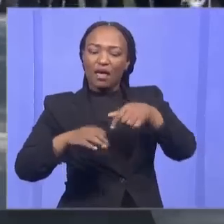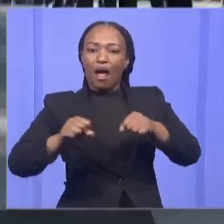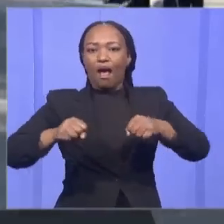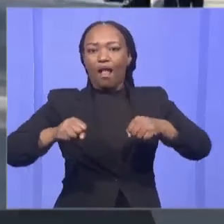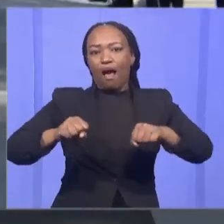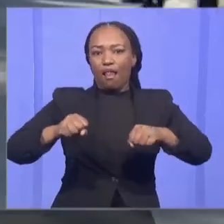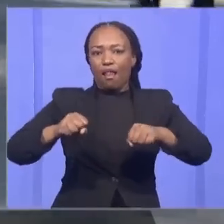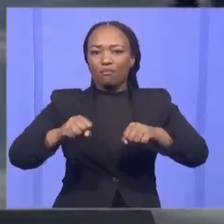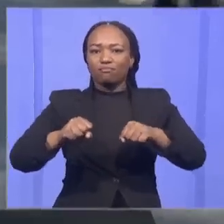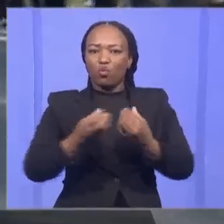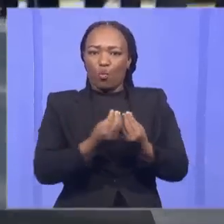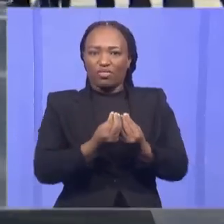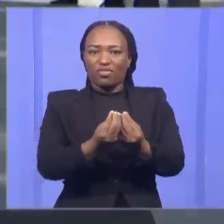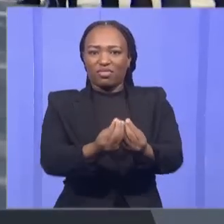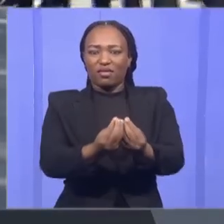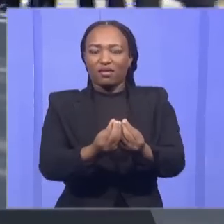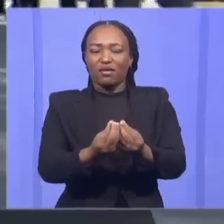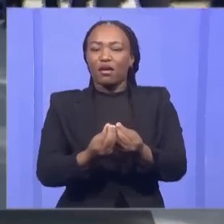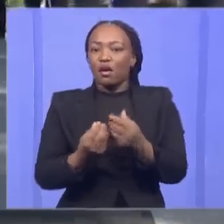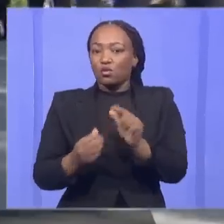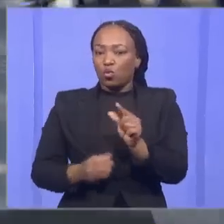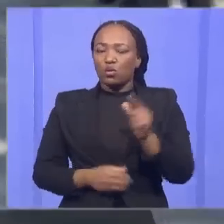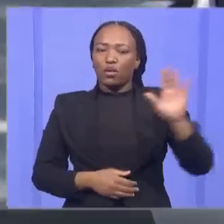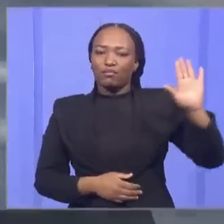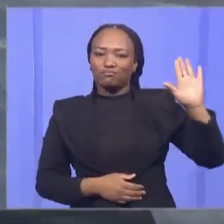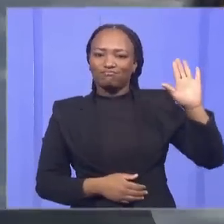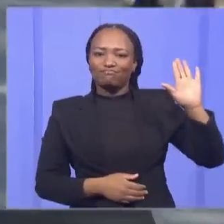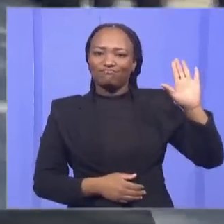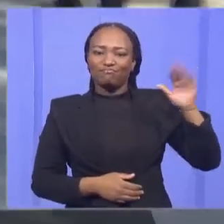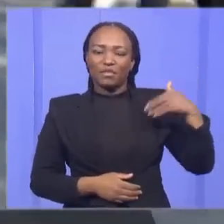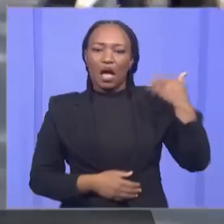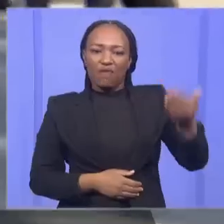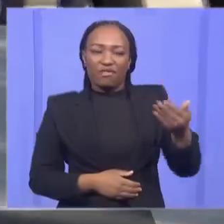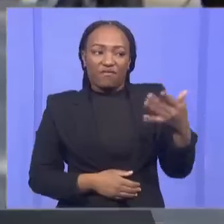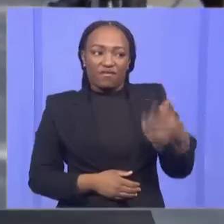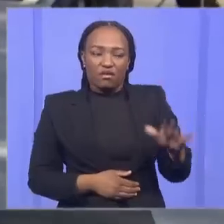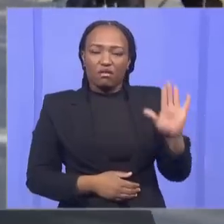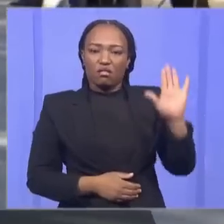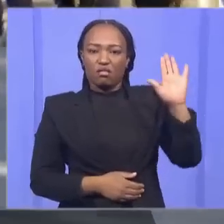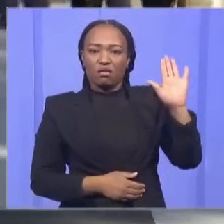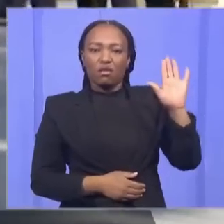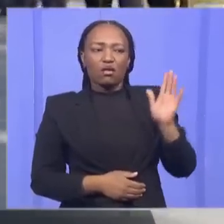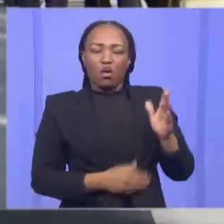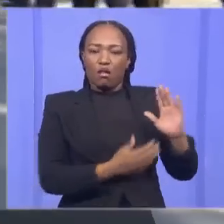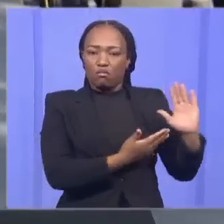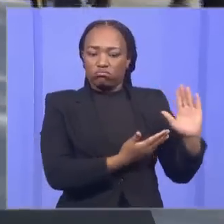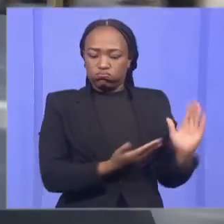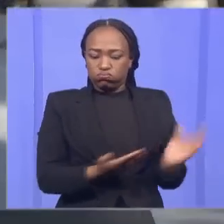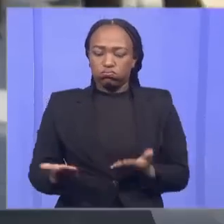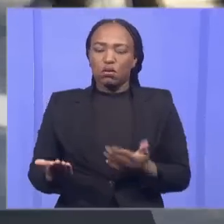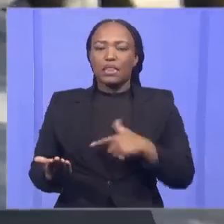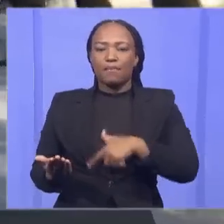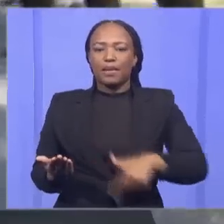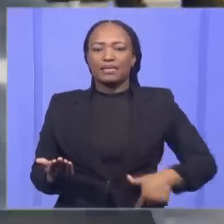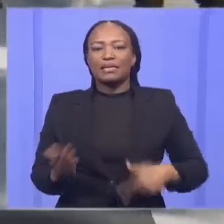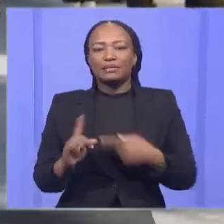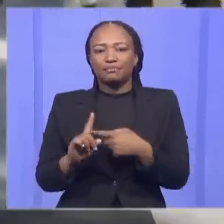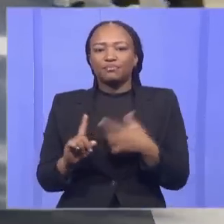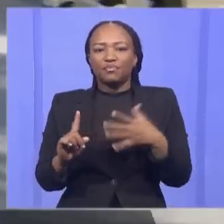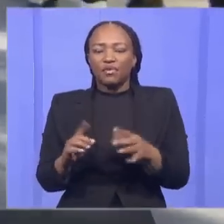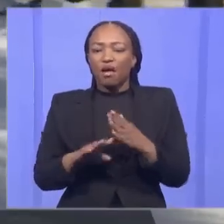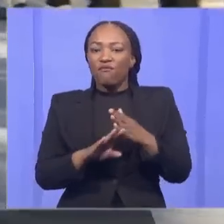up, of course, to him being sworn in after taking his pledge, all the dignitaries and former heads of states are